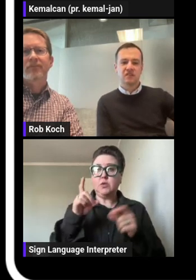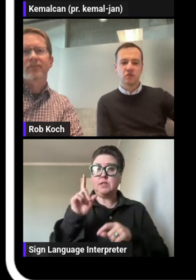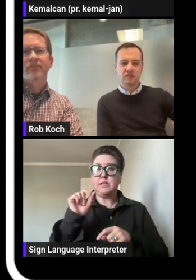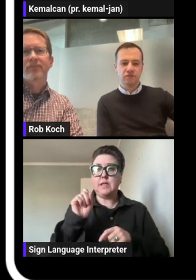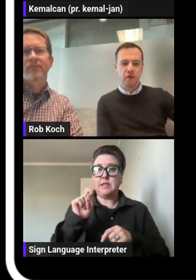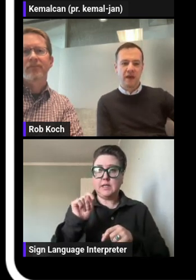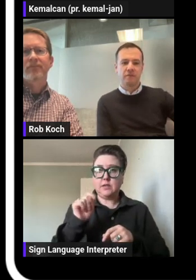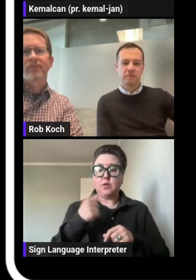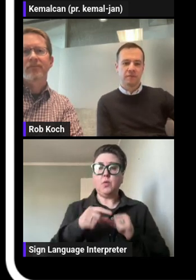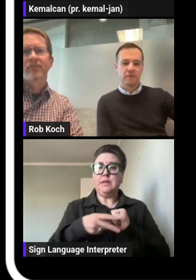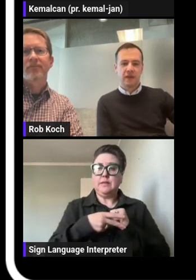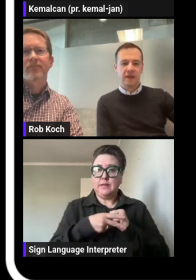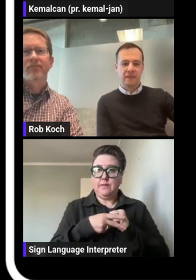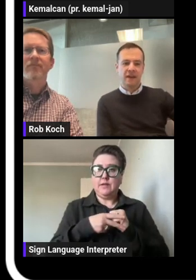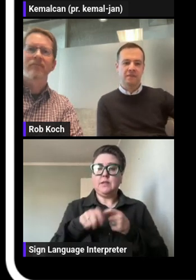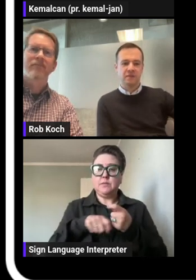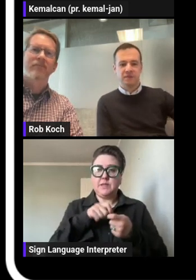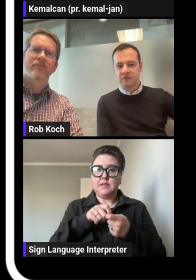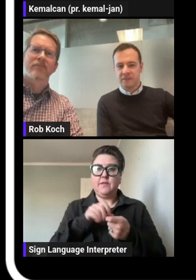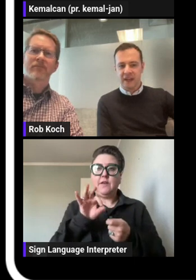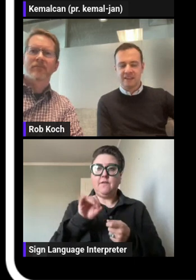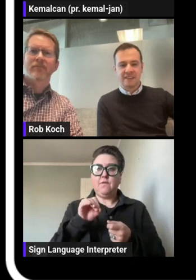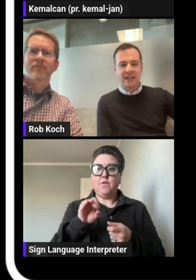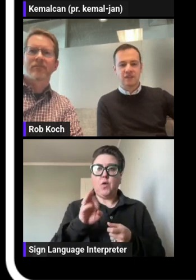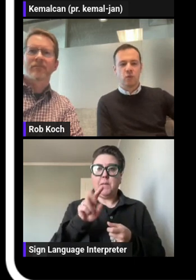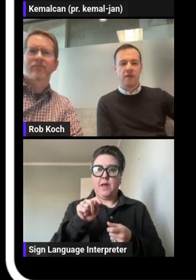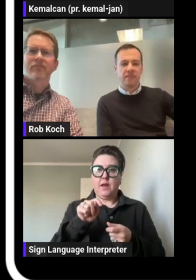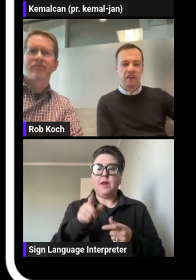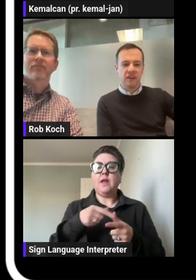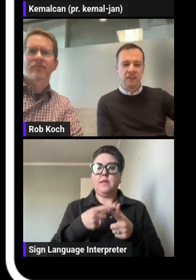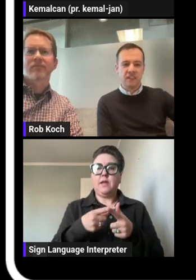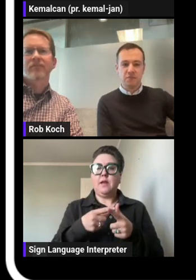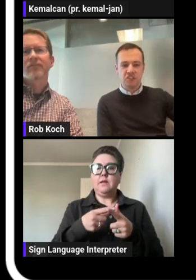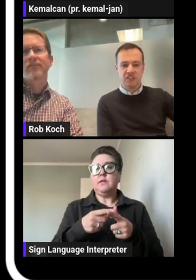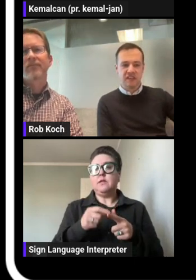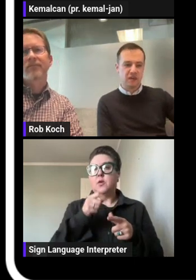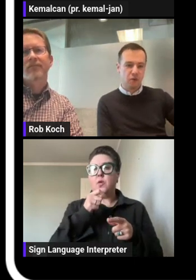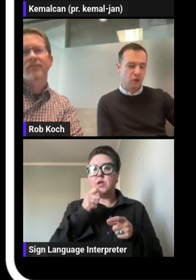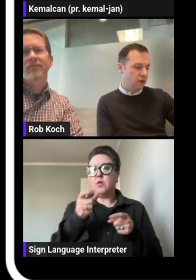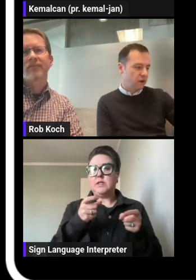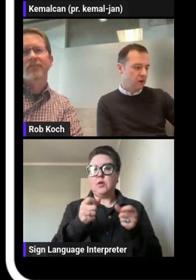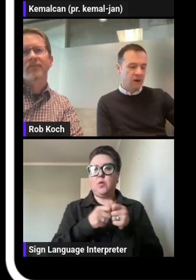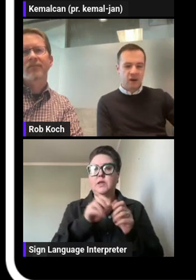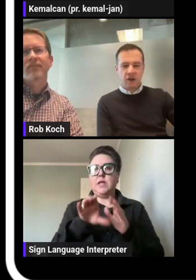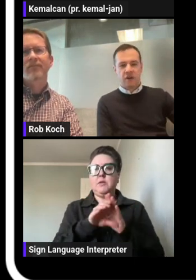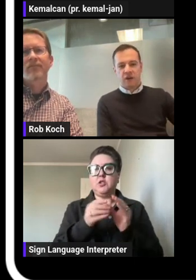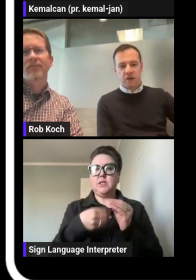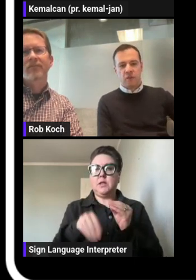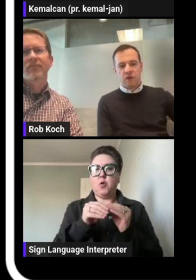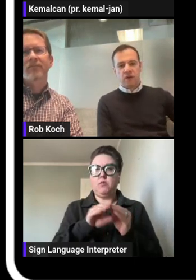it in certain format and then not dealt with the images anymore.